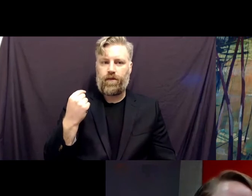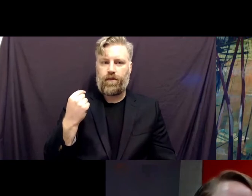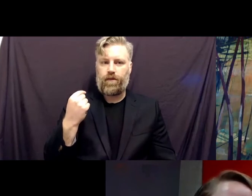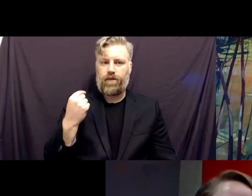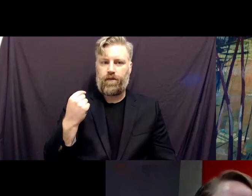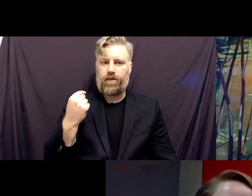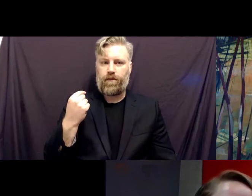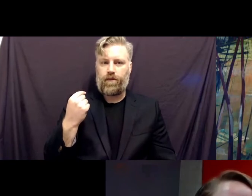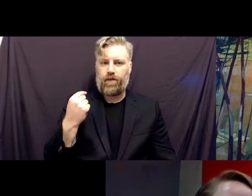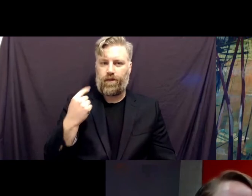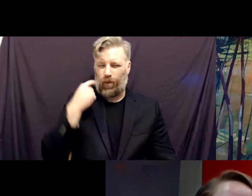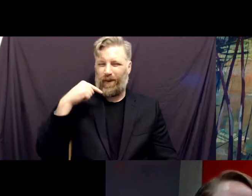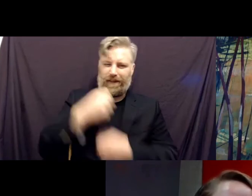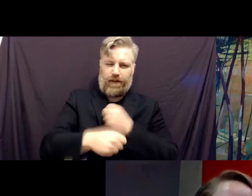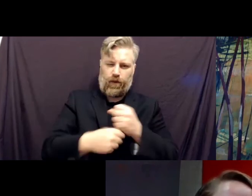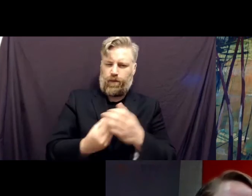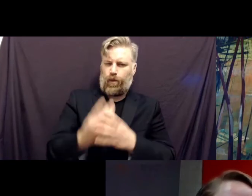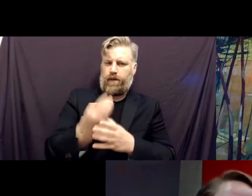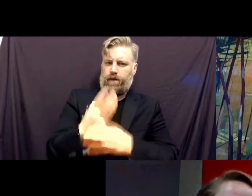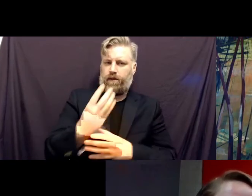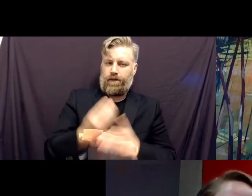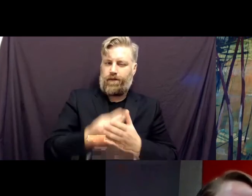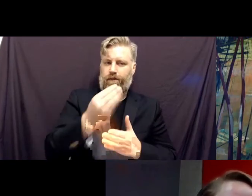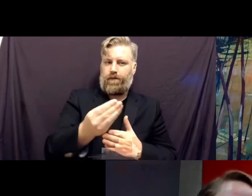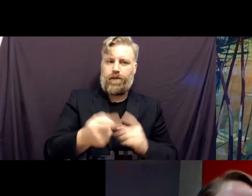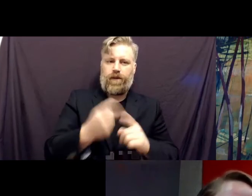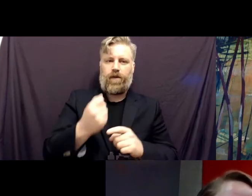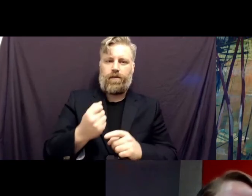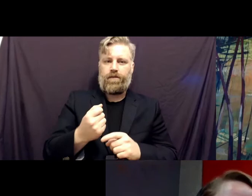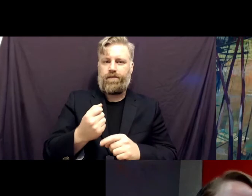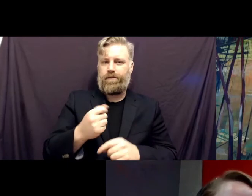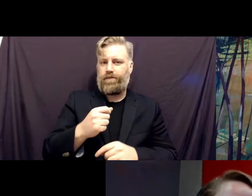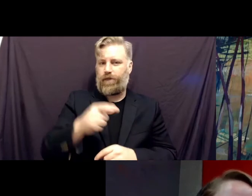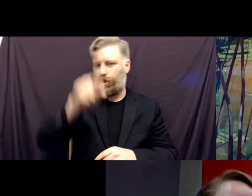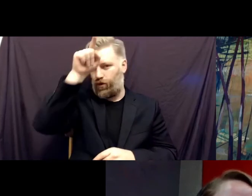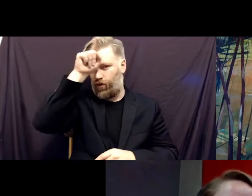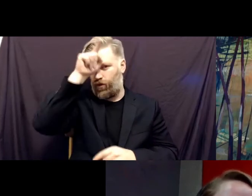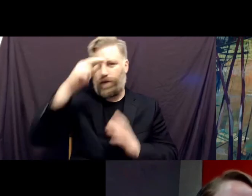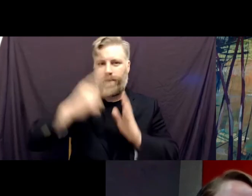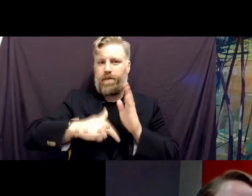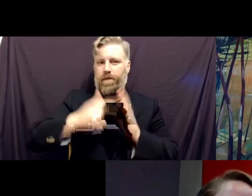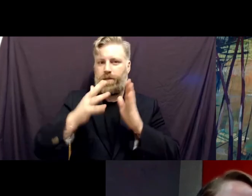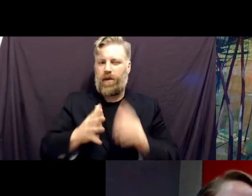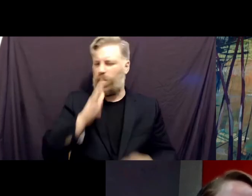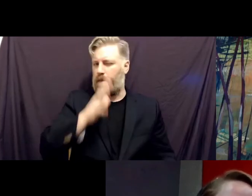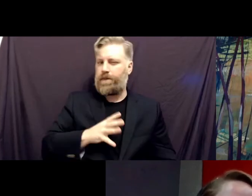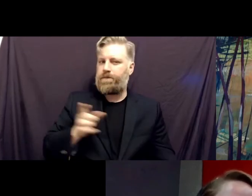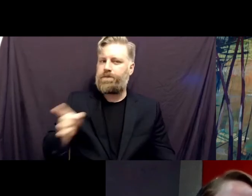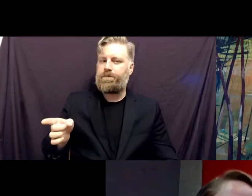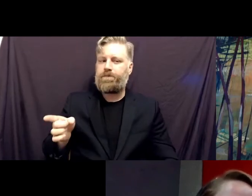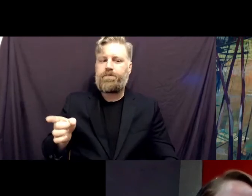in spring of this year, from a German painter, a female painter,